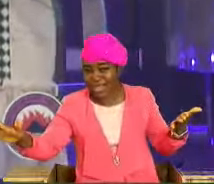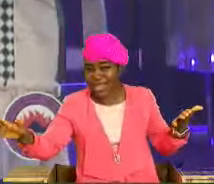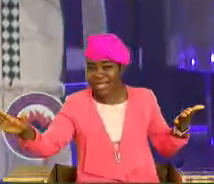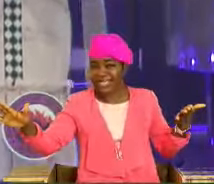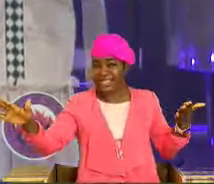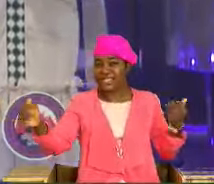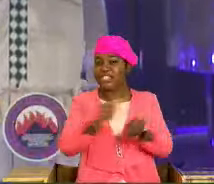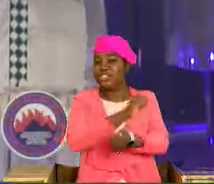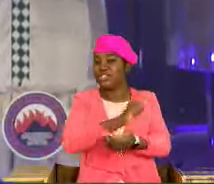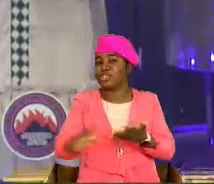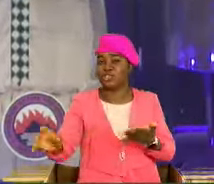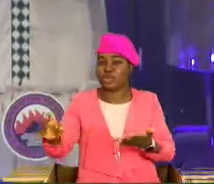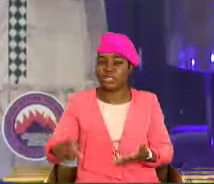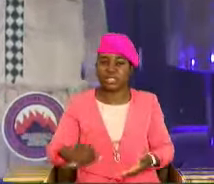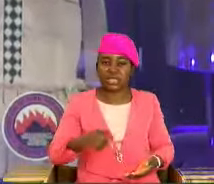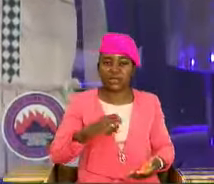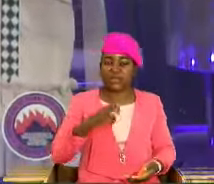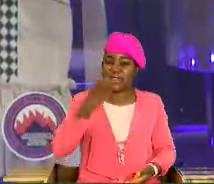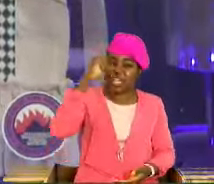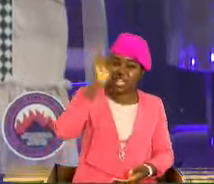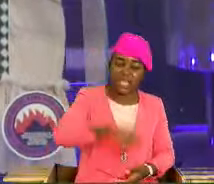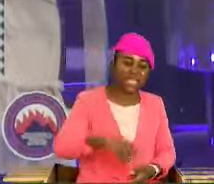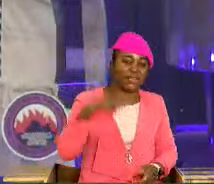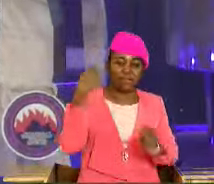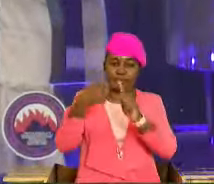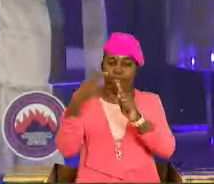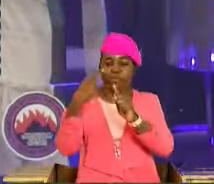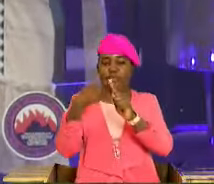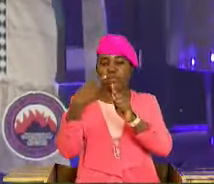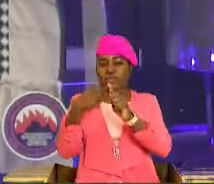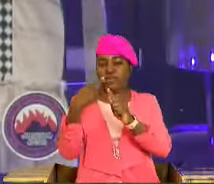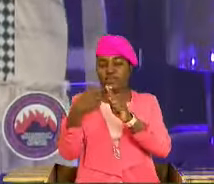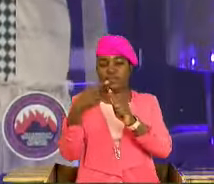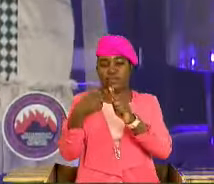incantations neutralizing destructive